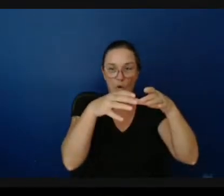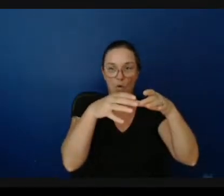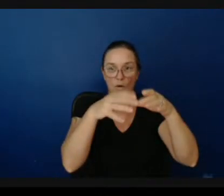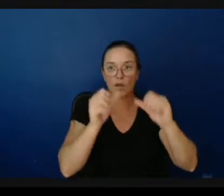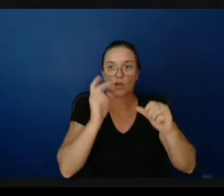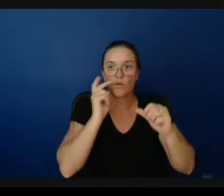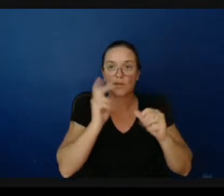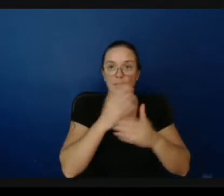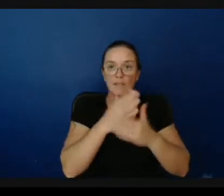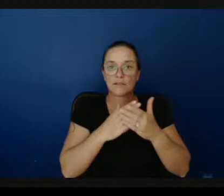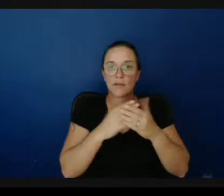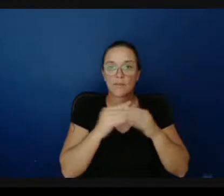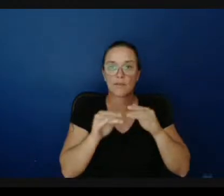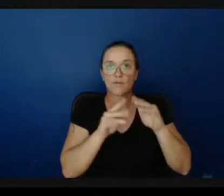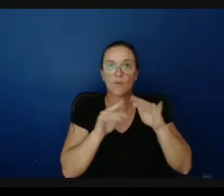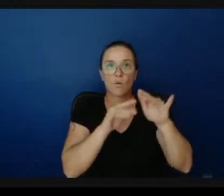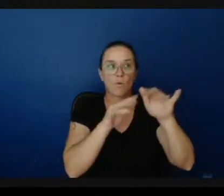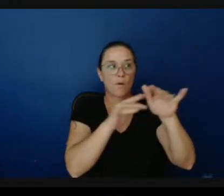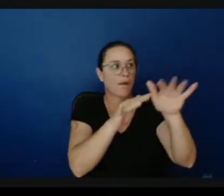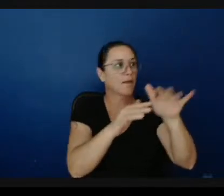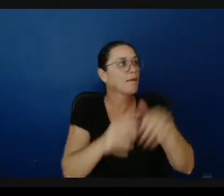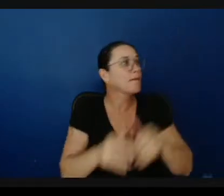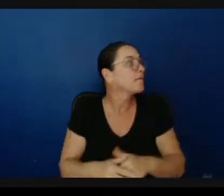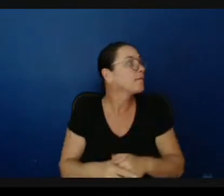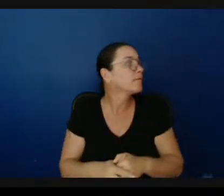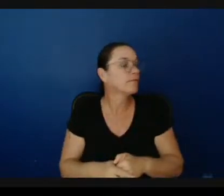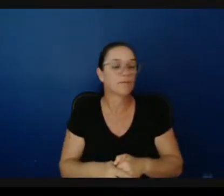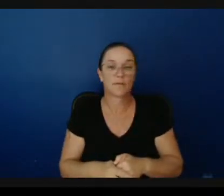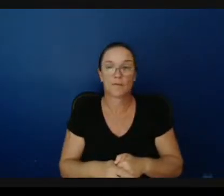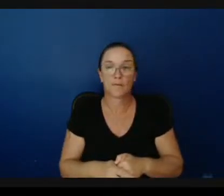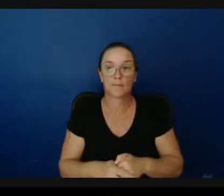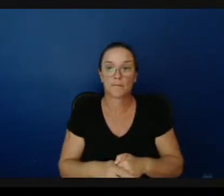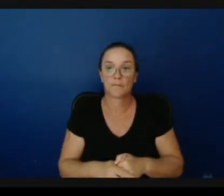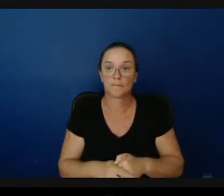floating away right there. There's some more.